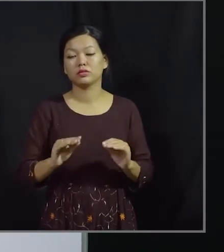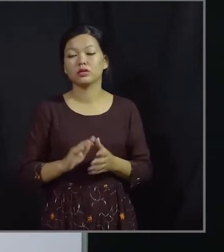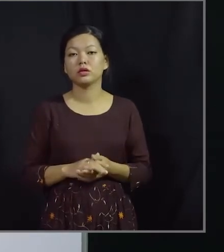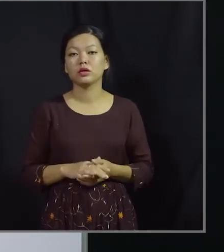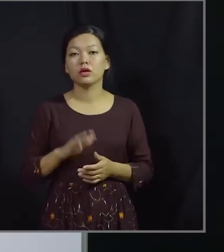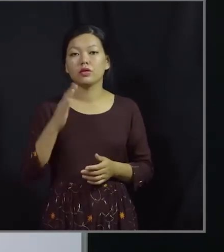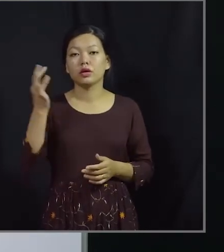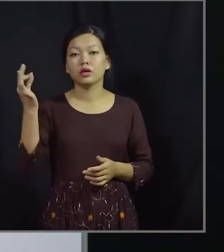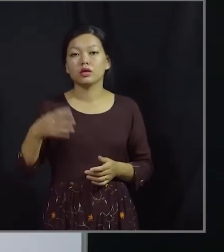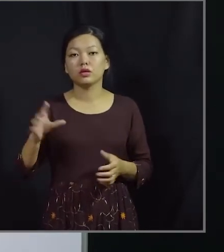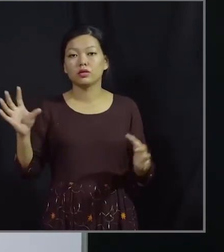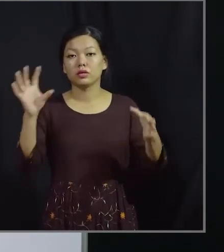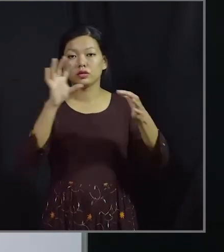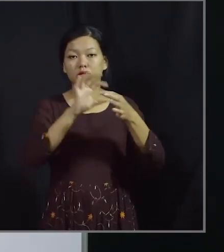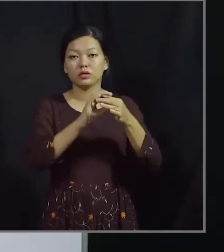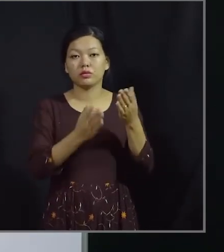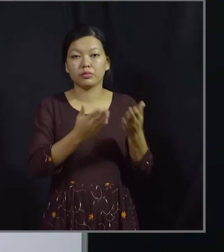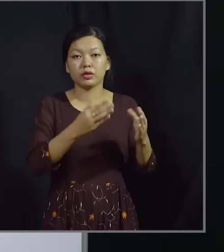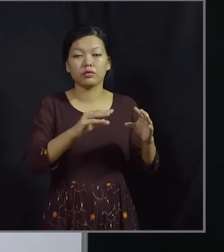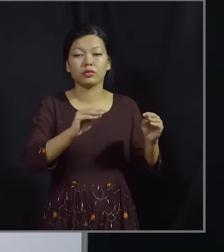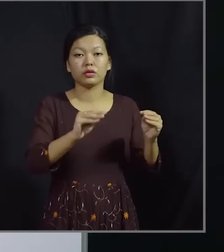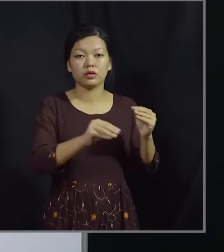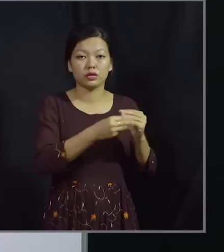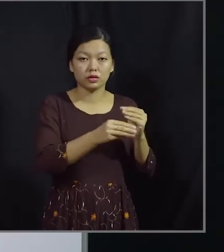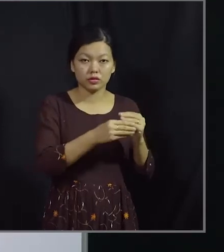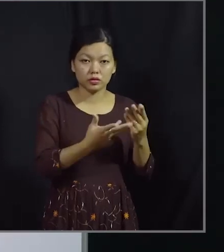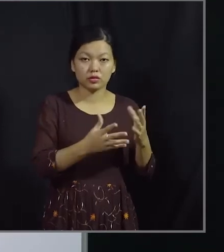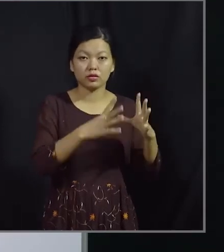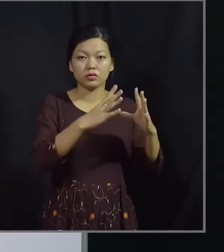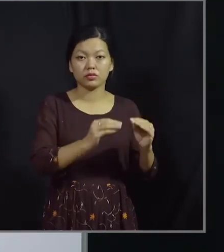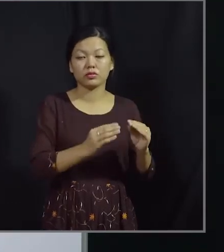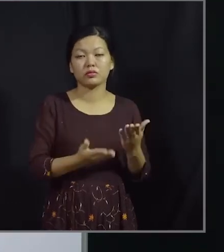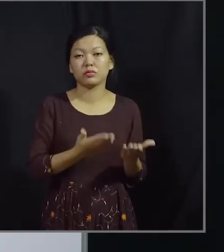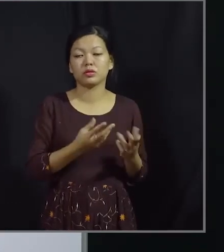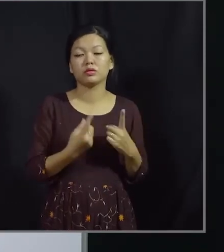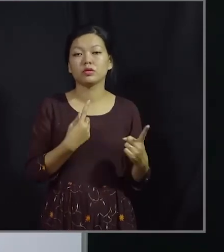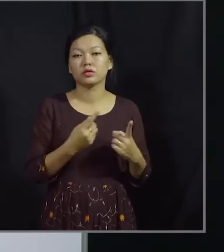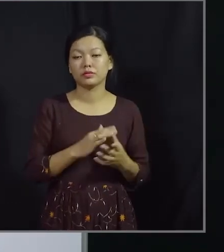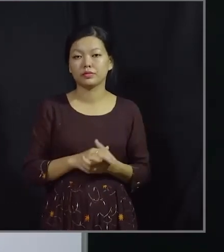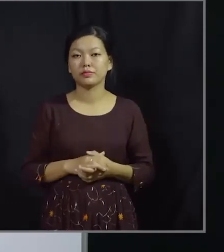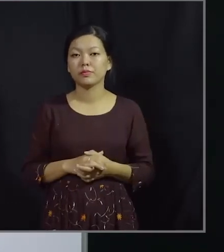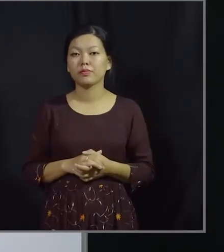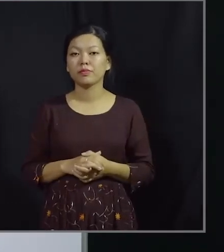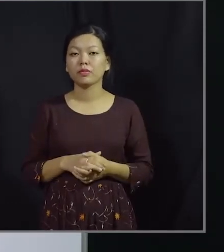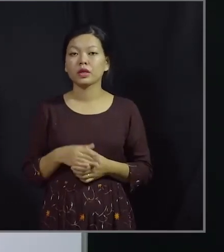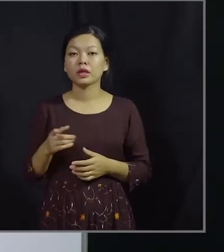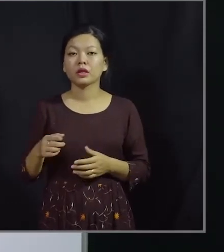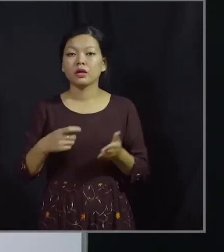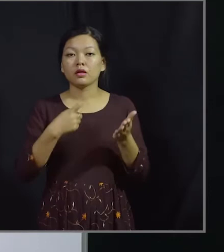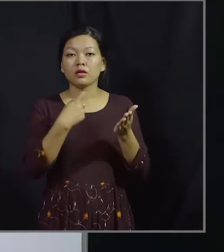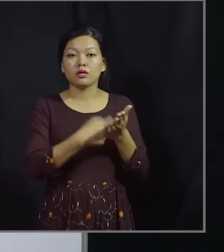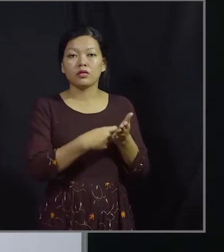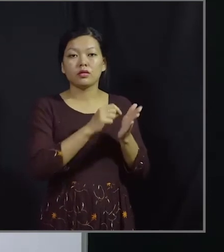Revaluation account. In order to revalue the assets and liabilities and also to record the value of goodwill,